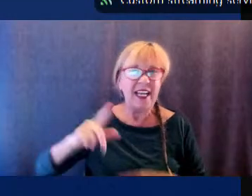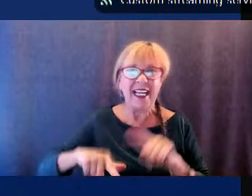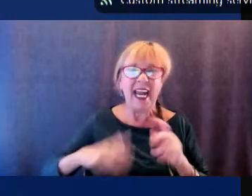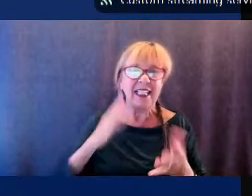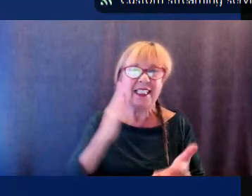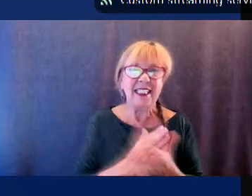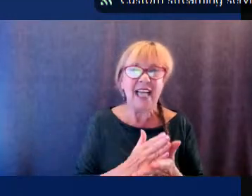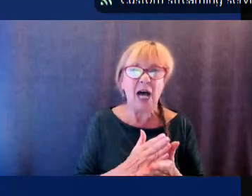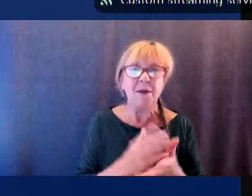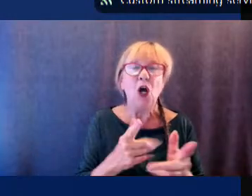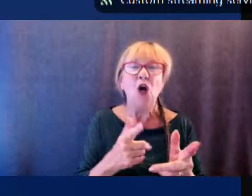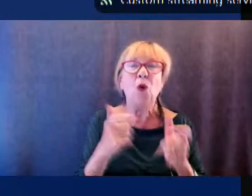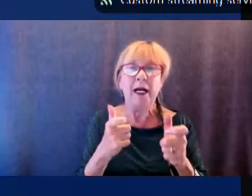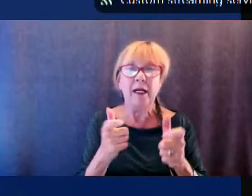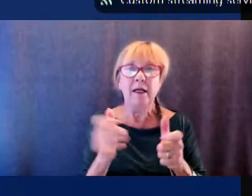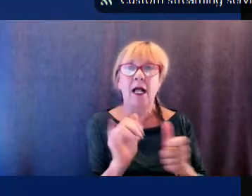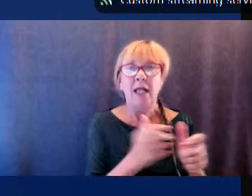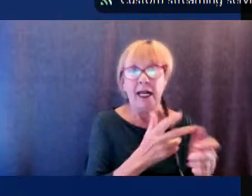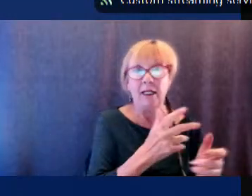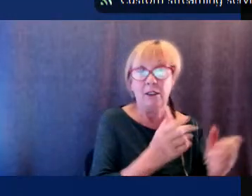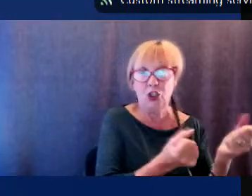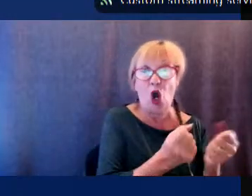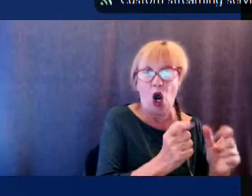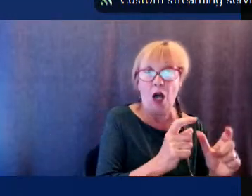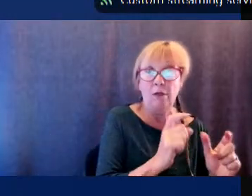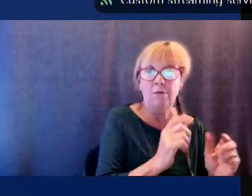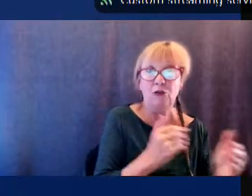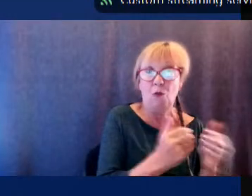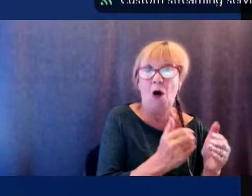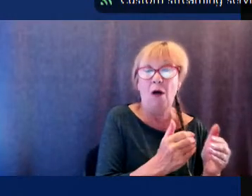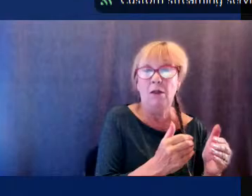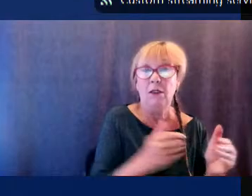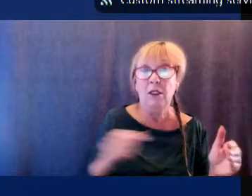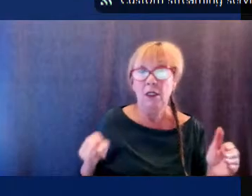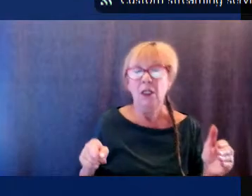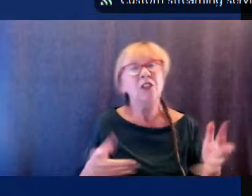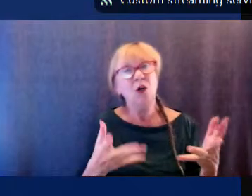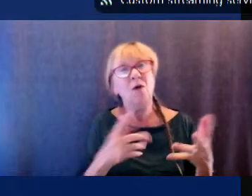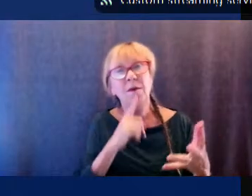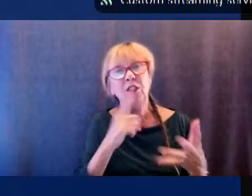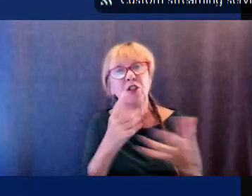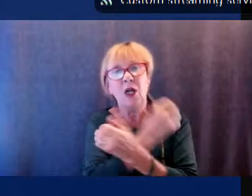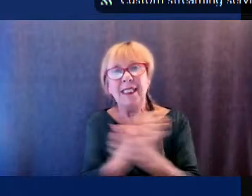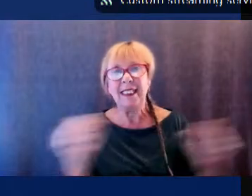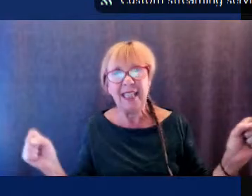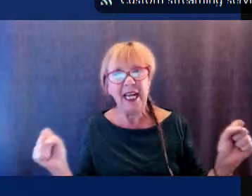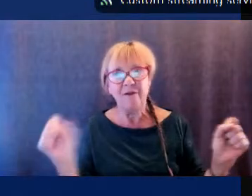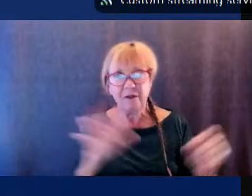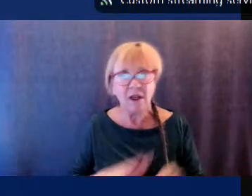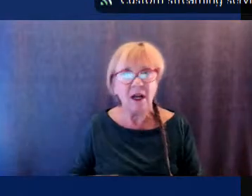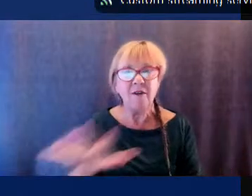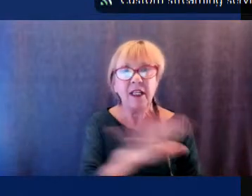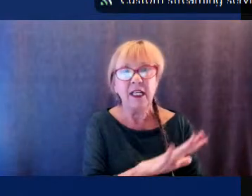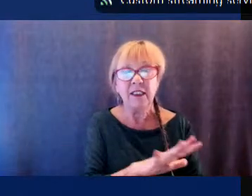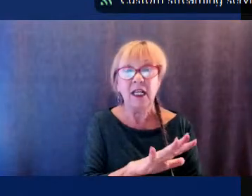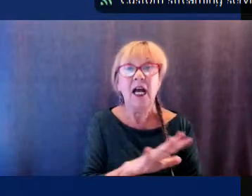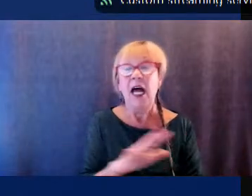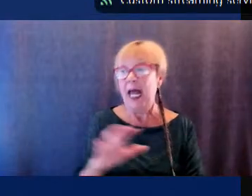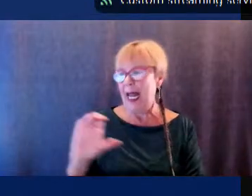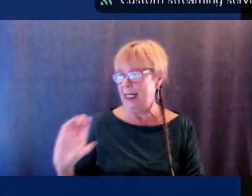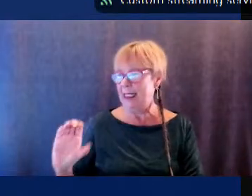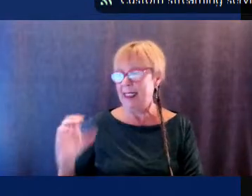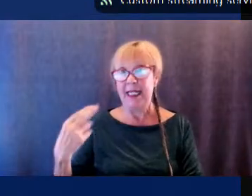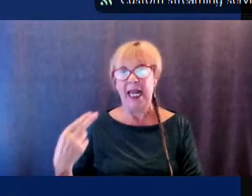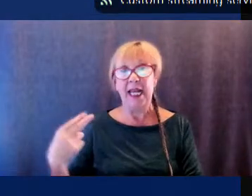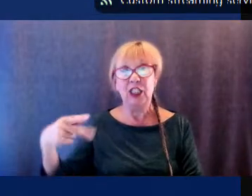can. So we want to make sure that it's a safe environment for everybody. And those pickup trucks from CHP, those are our partners at CHP